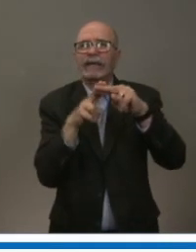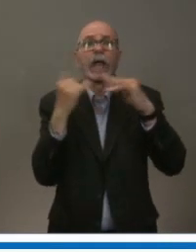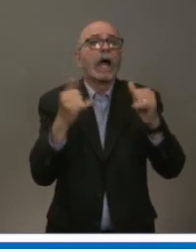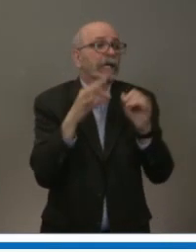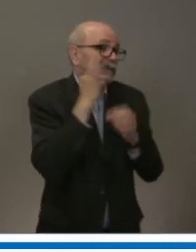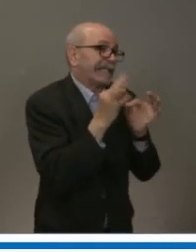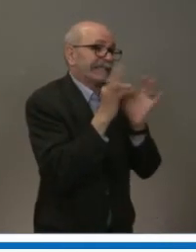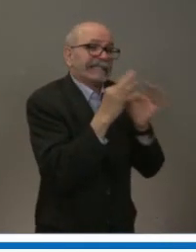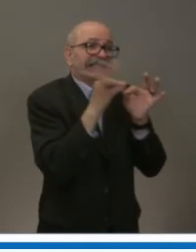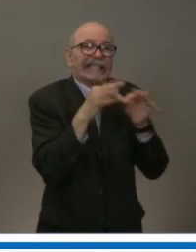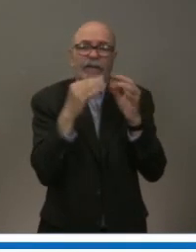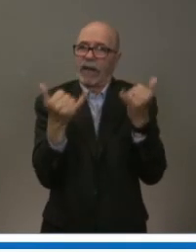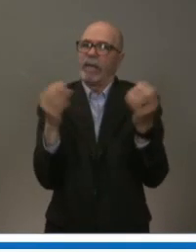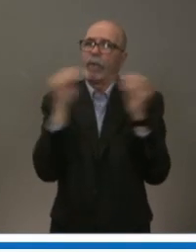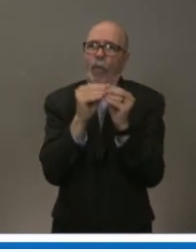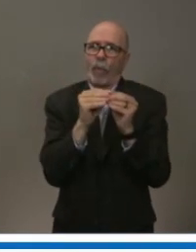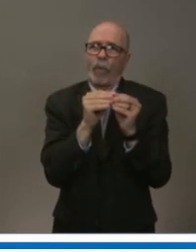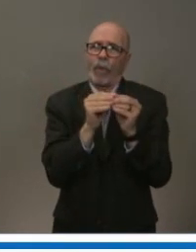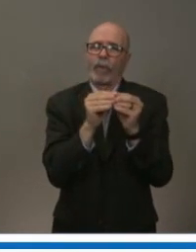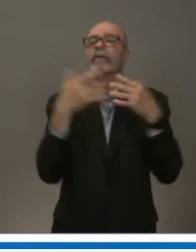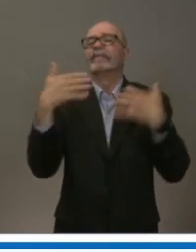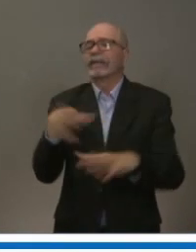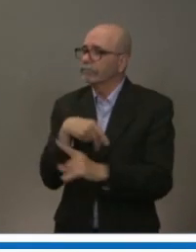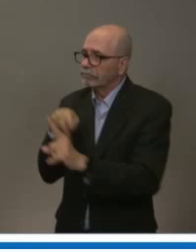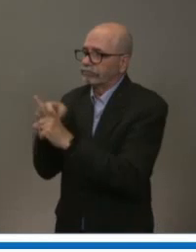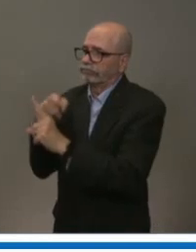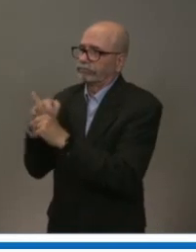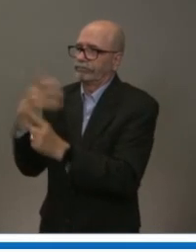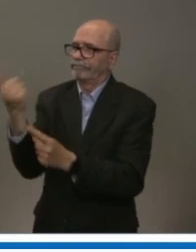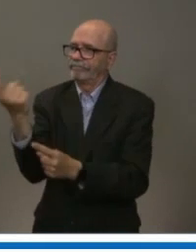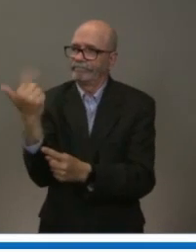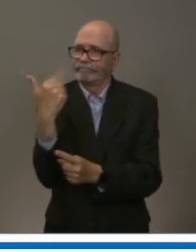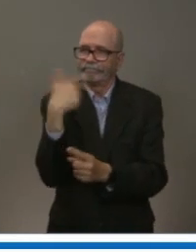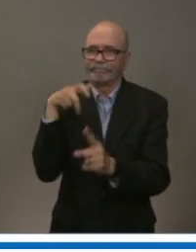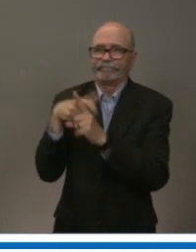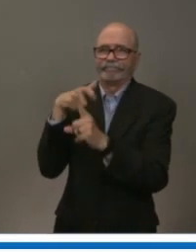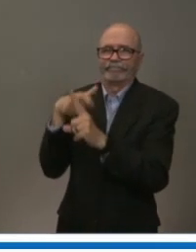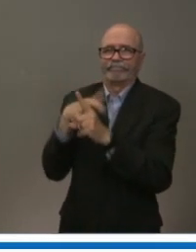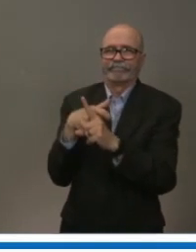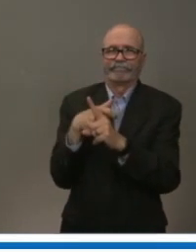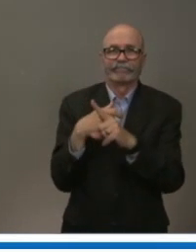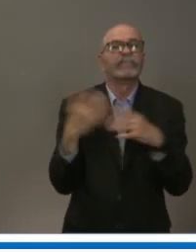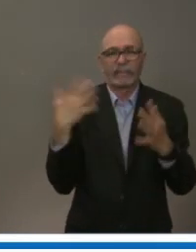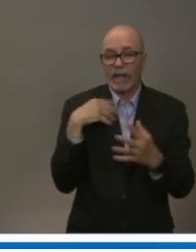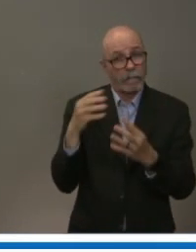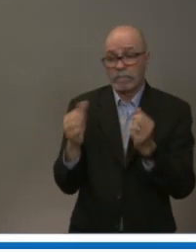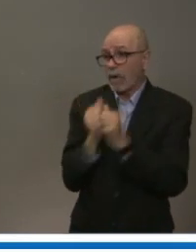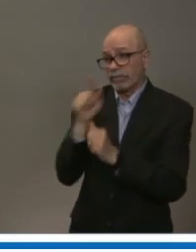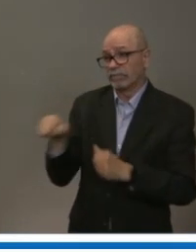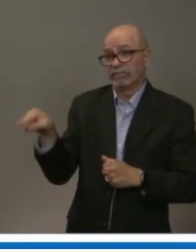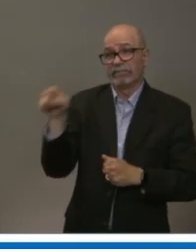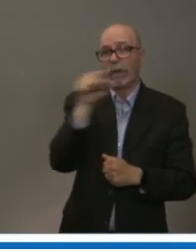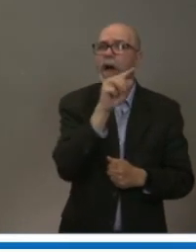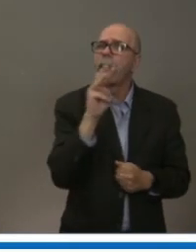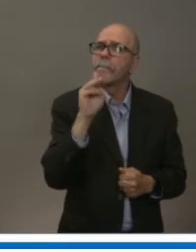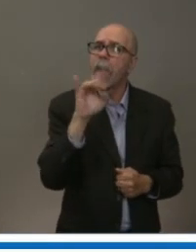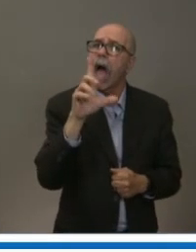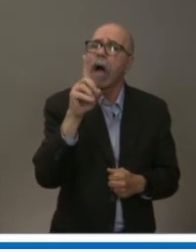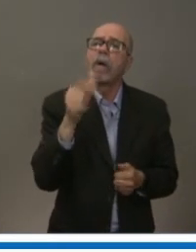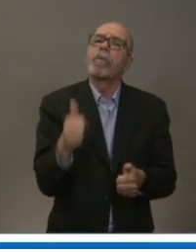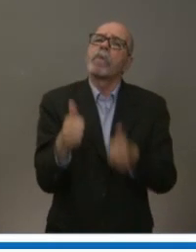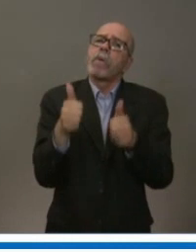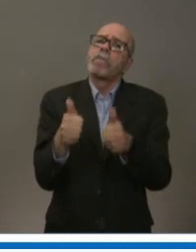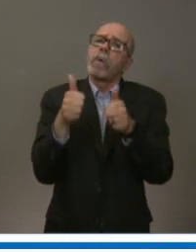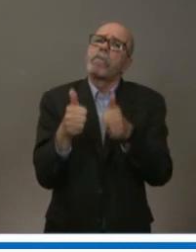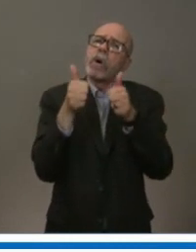catching more positive cases, including the mild ones, and that's good news. The bad news is that COVID is in our communities,